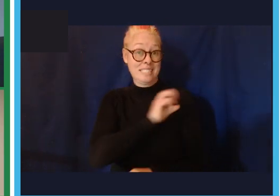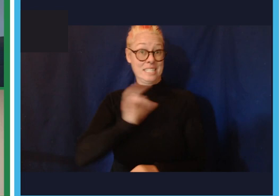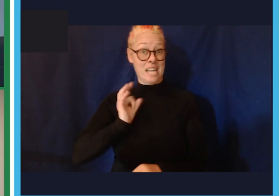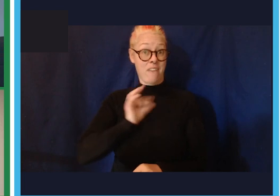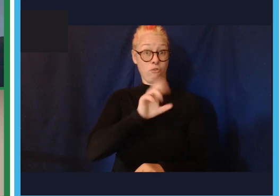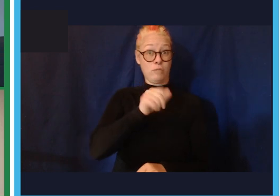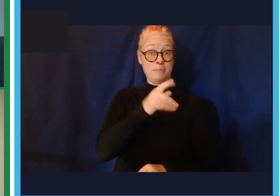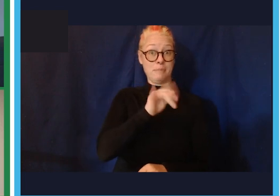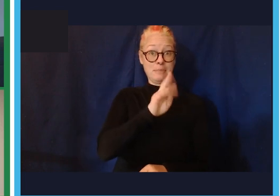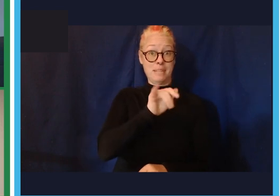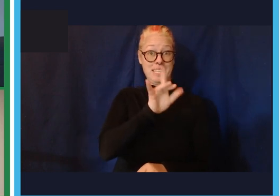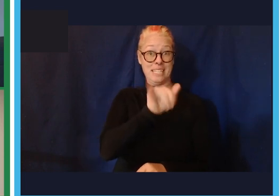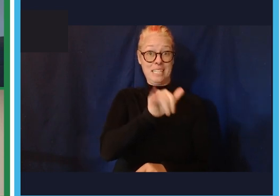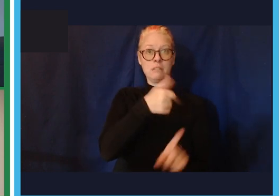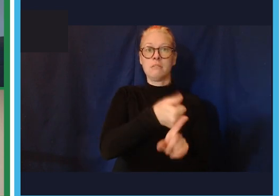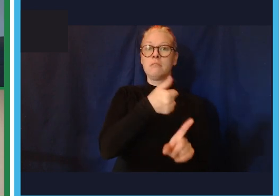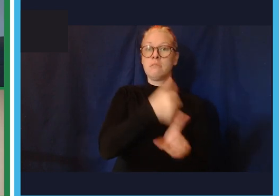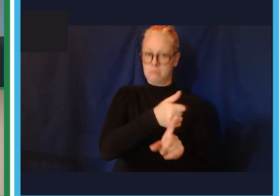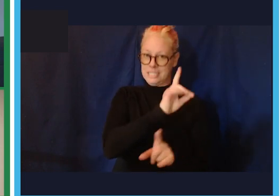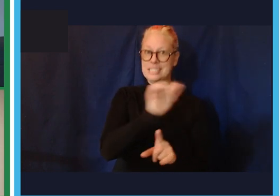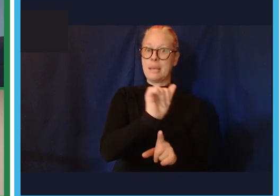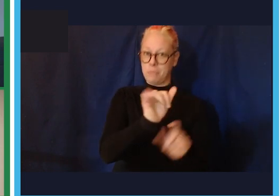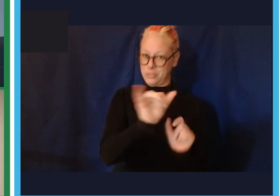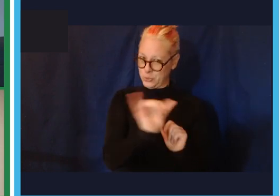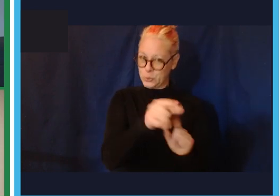attach to everything is like, nothing about us without us.